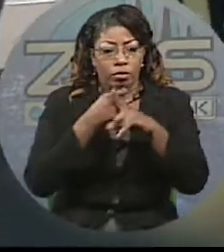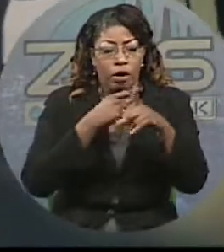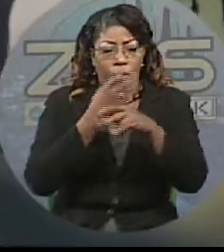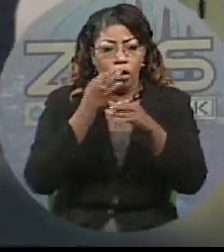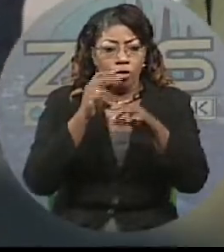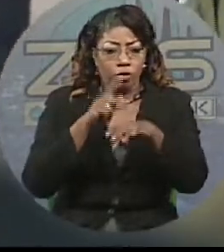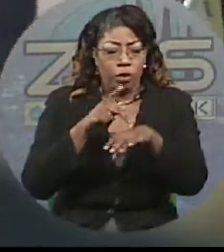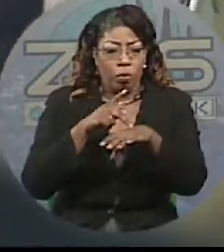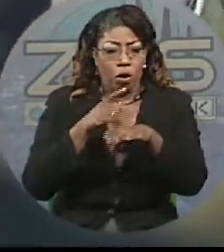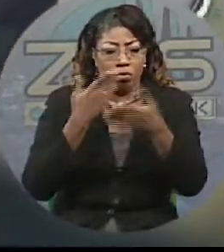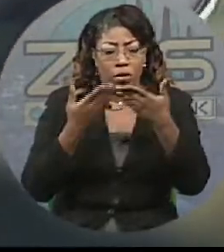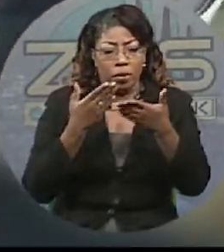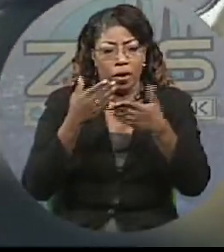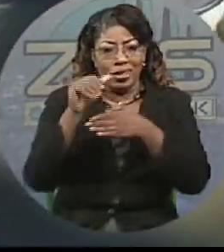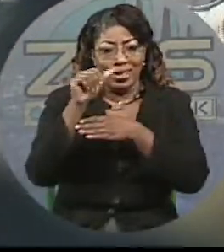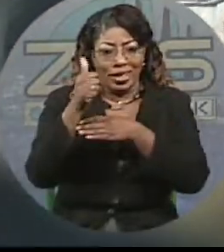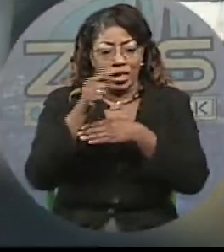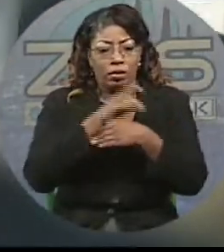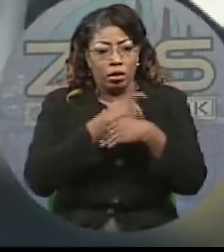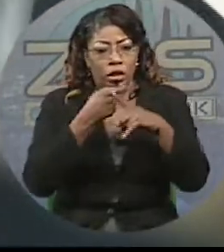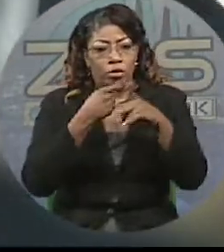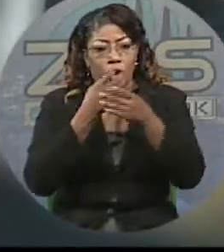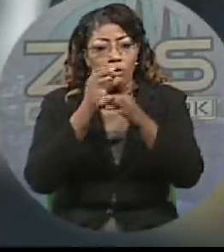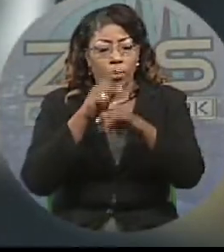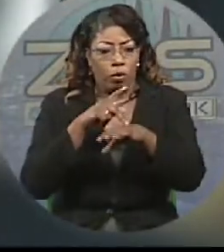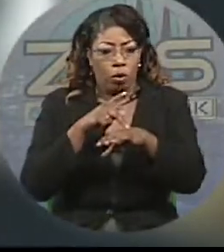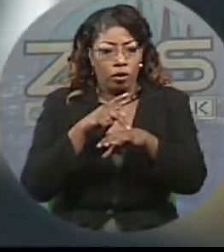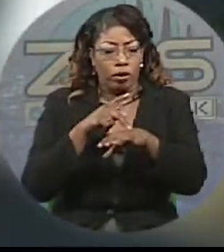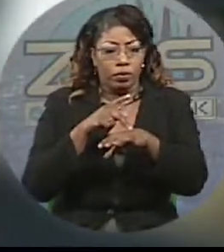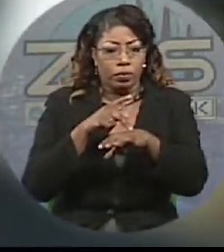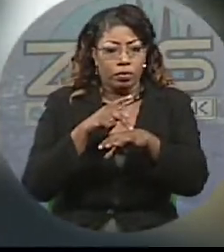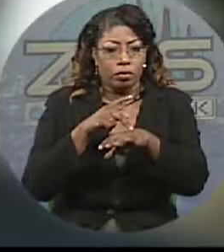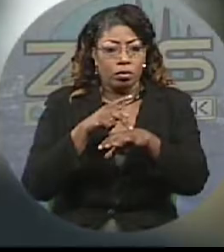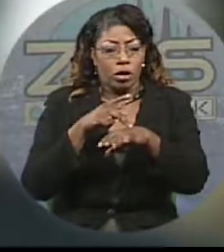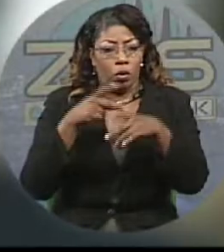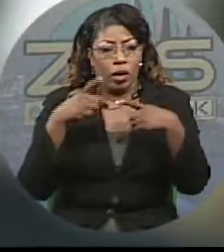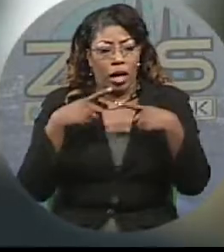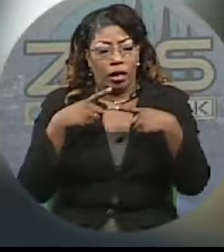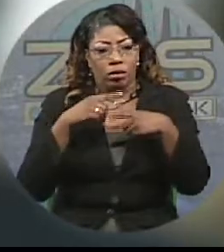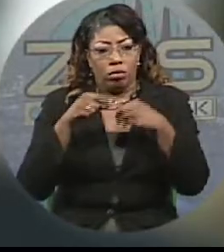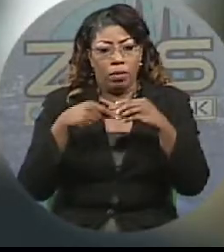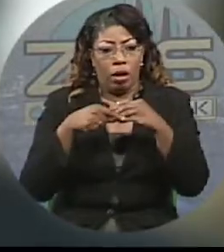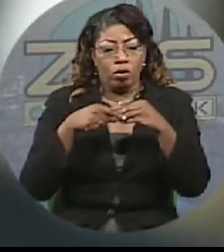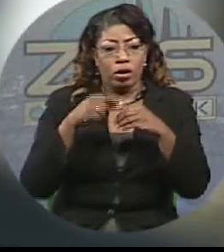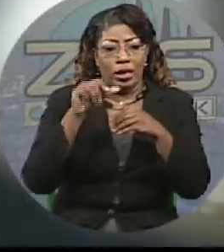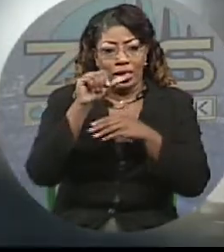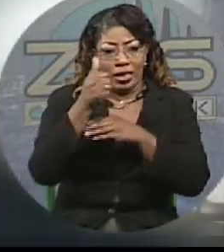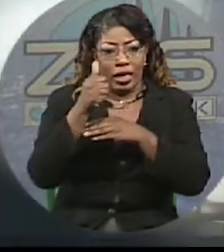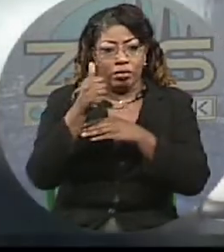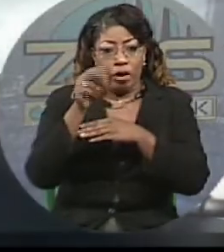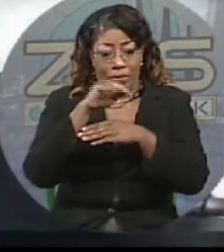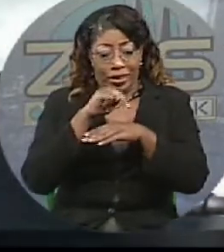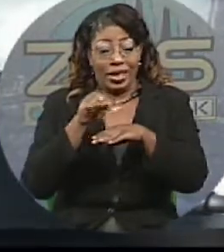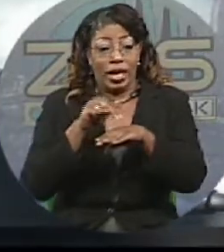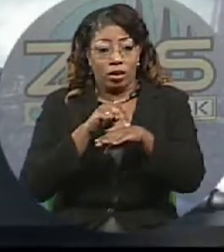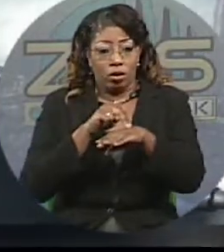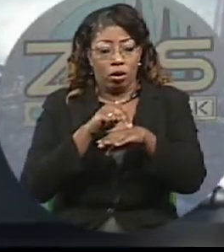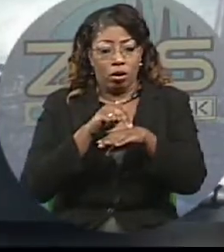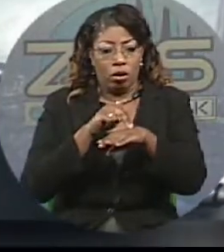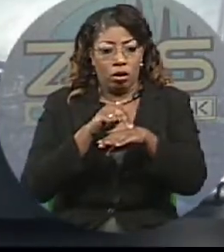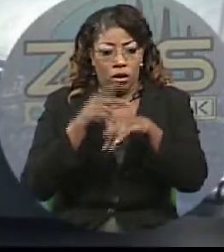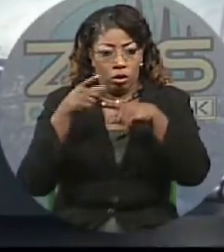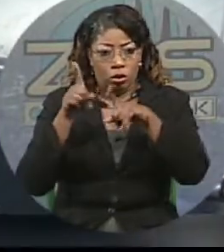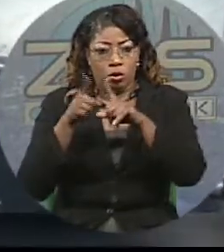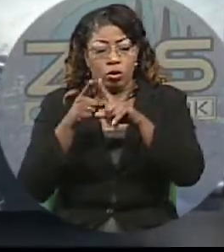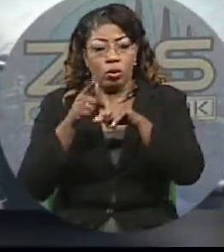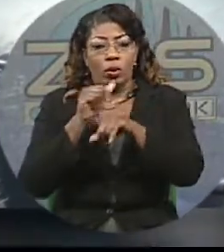think about 10 officers from Freeport, and we had about 10 from New Providence supplement those in